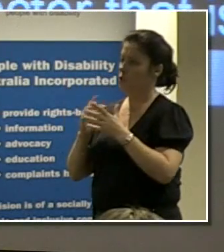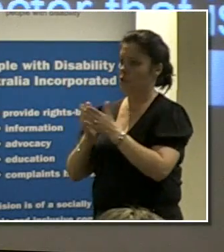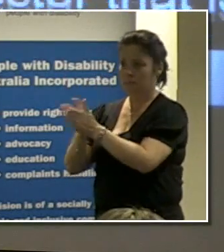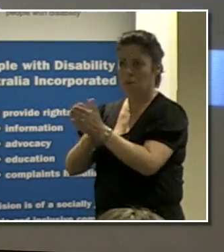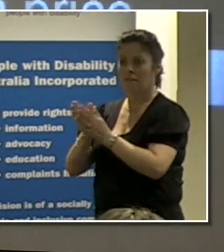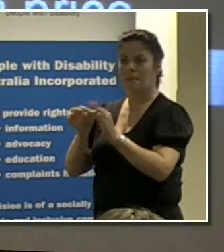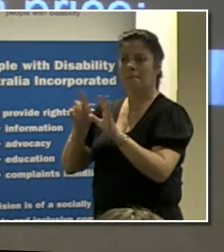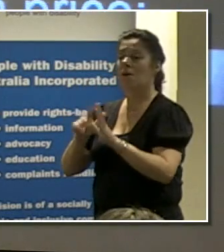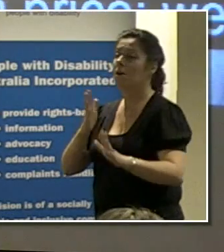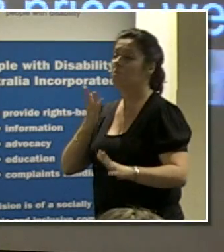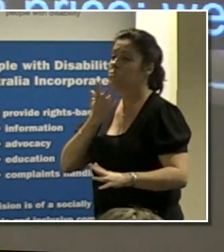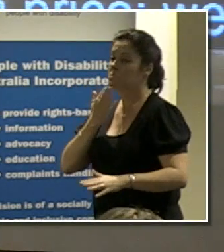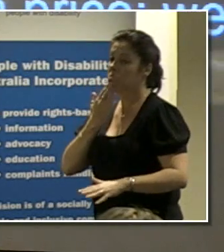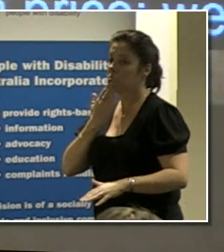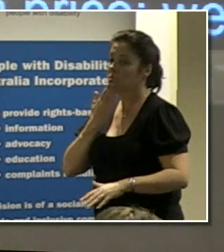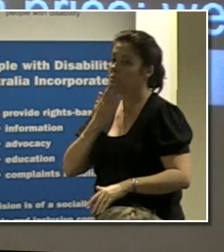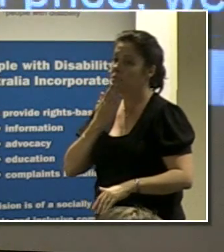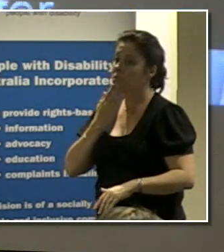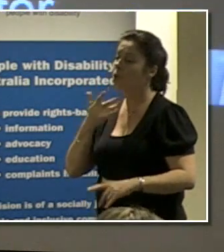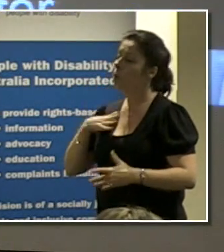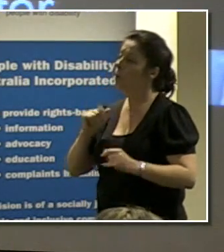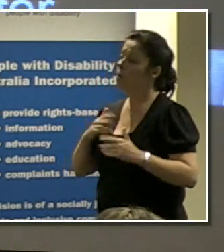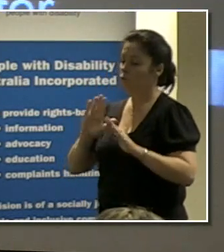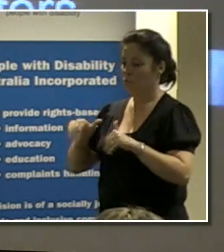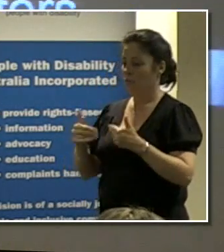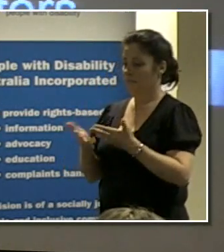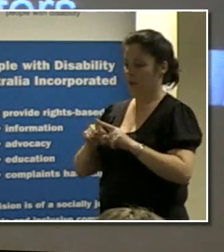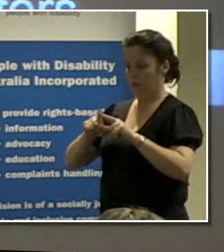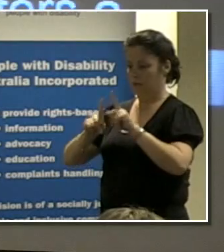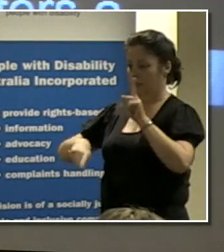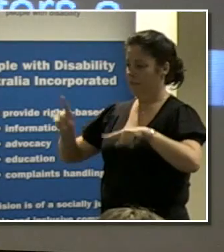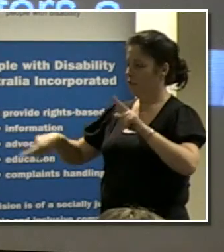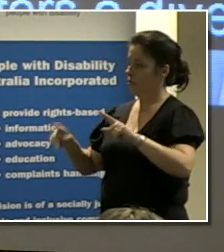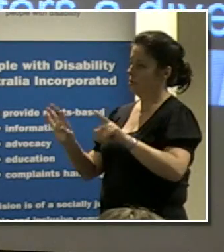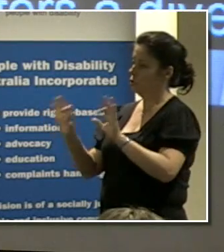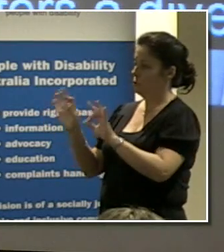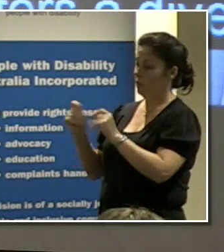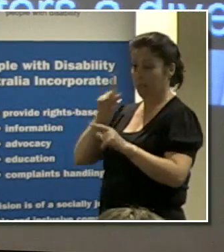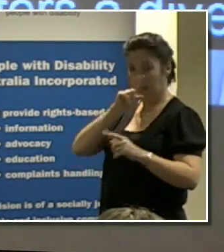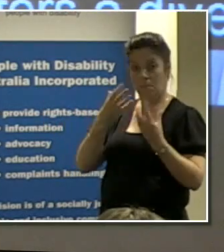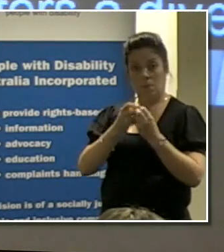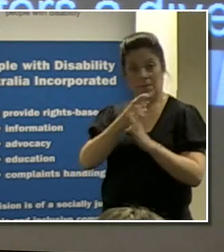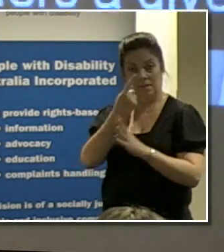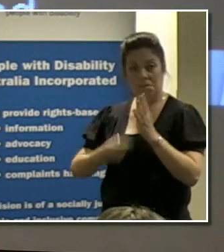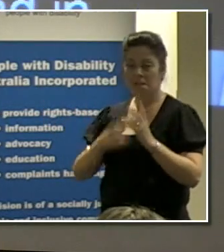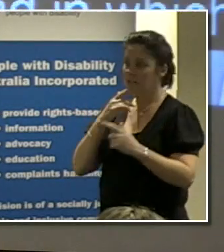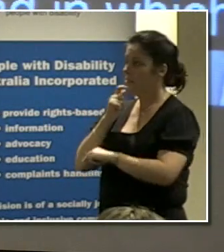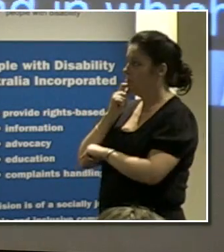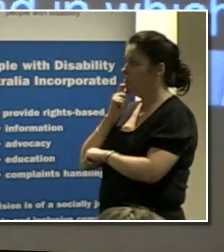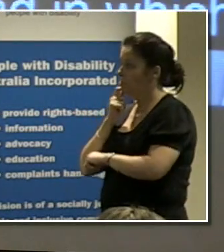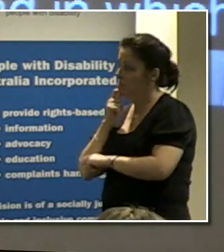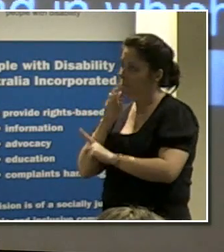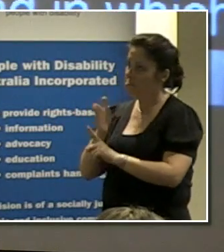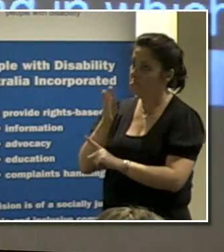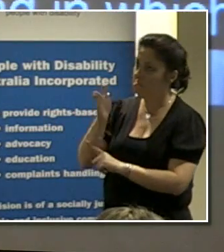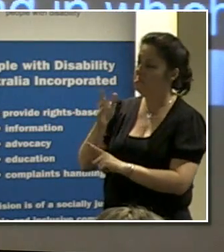sector that offers a diverse range of choice, and in which people with disability can say, well, I want to